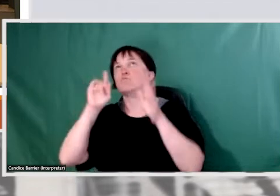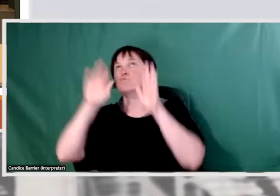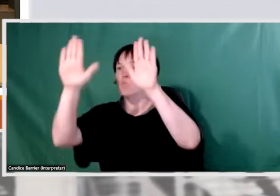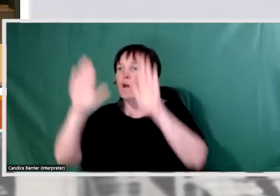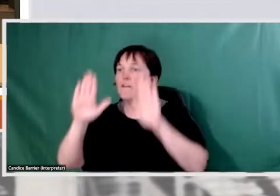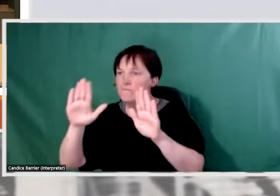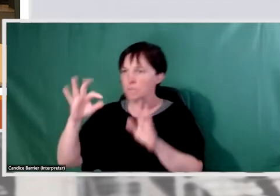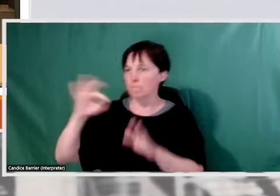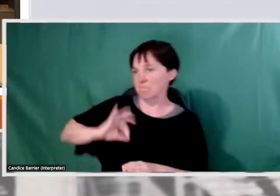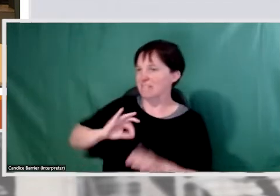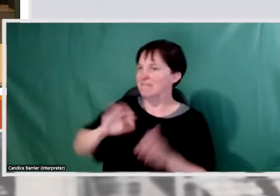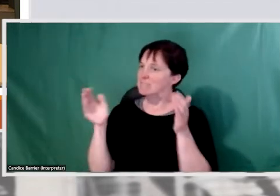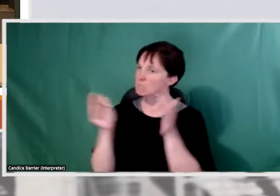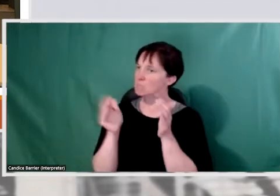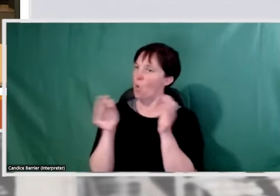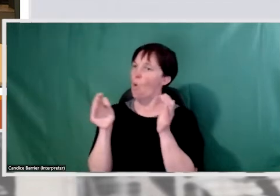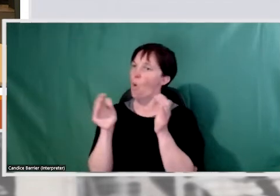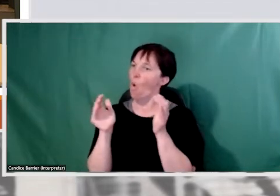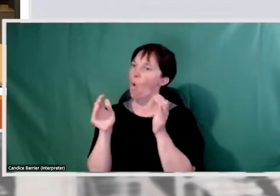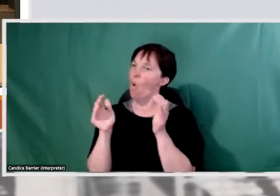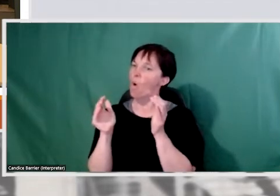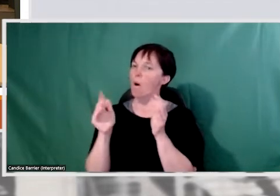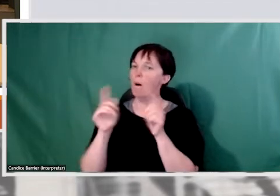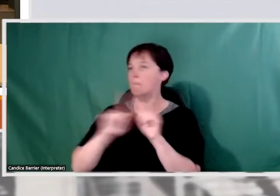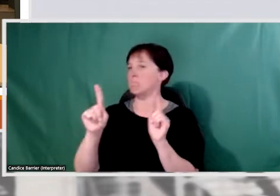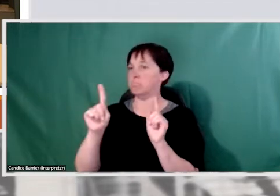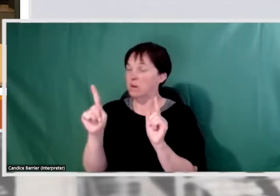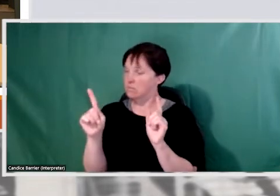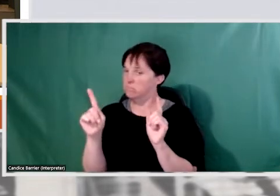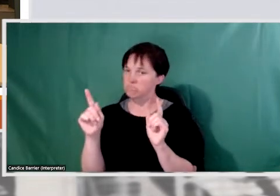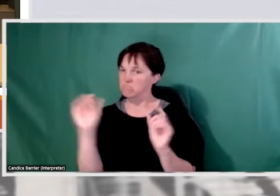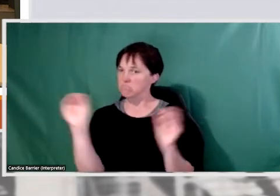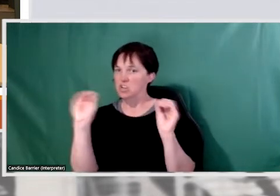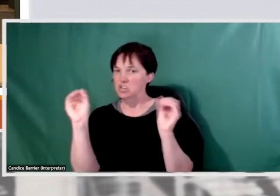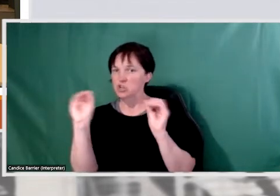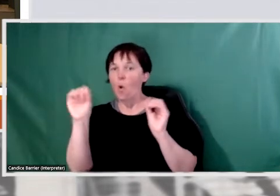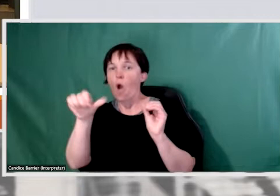small, but no less impactful for all those people that are using